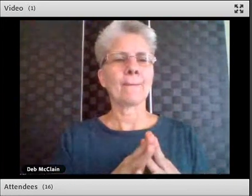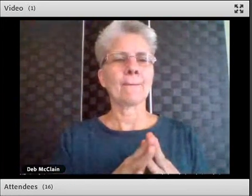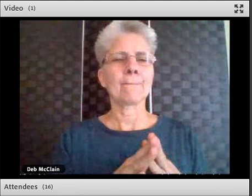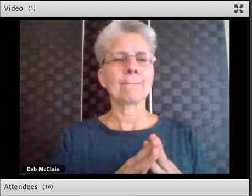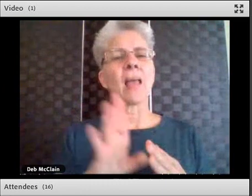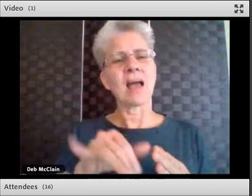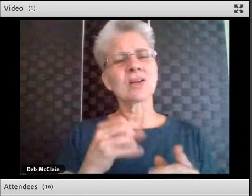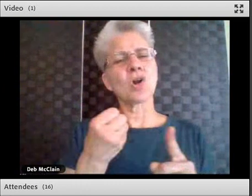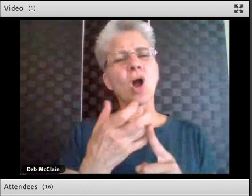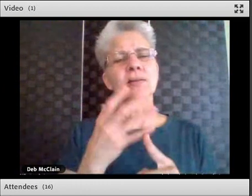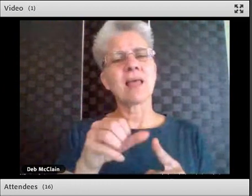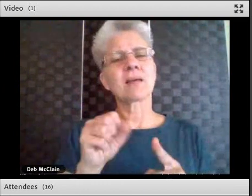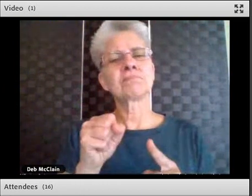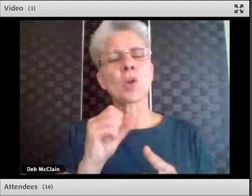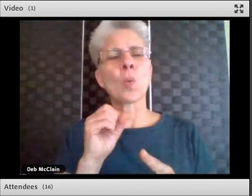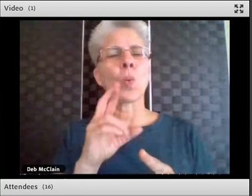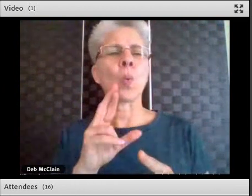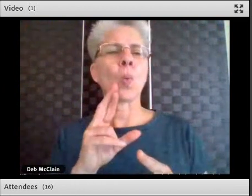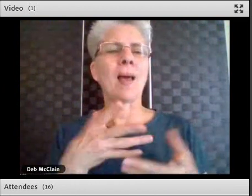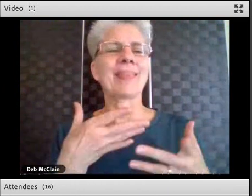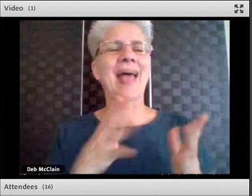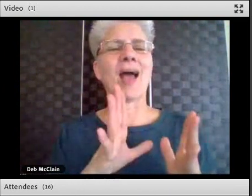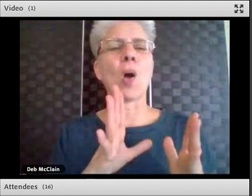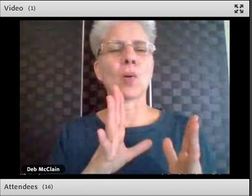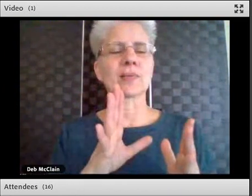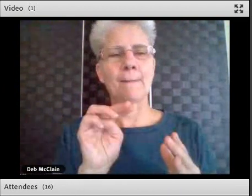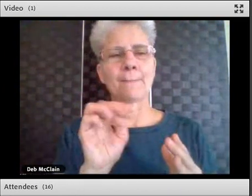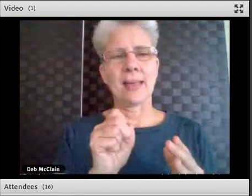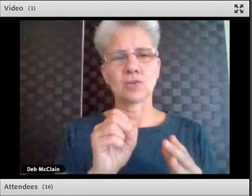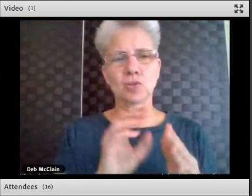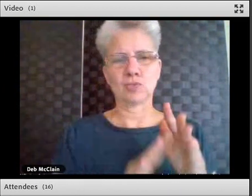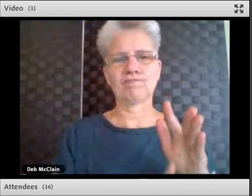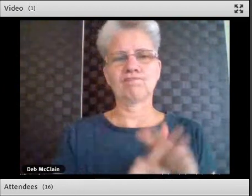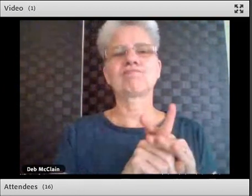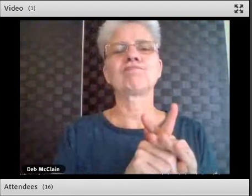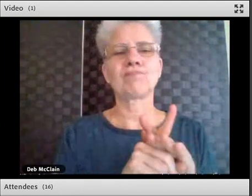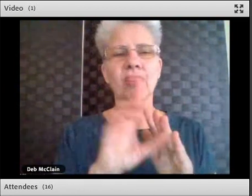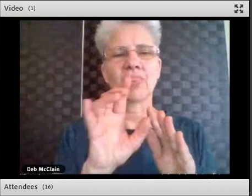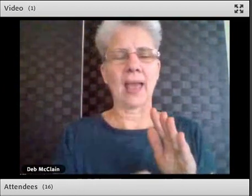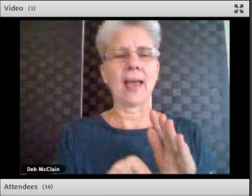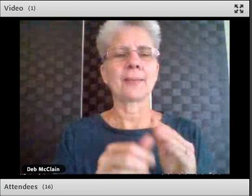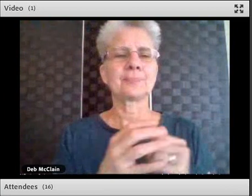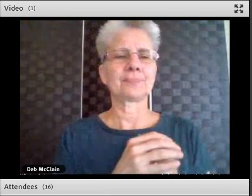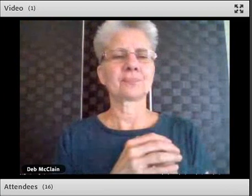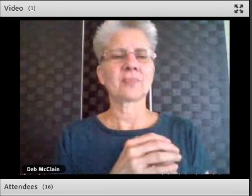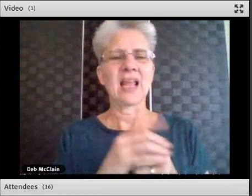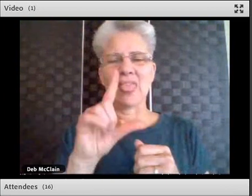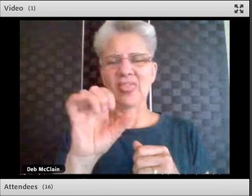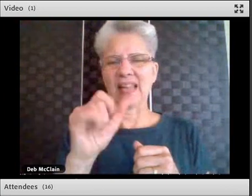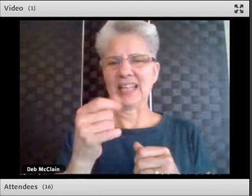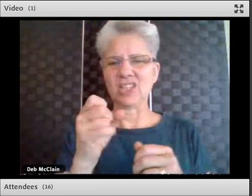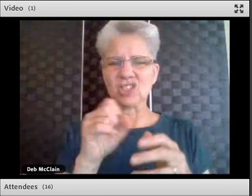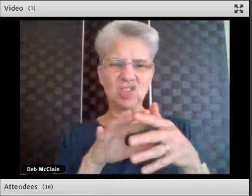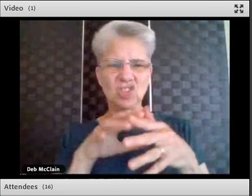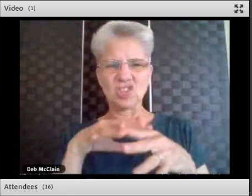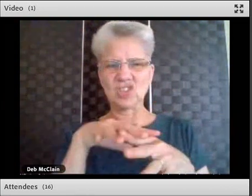yeah, I would say that's what causes, or that's what allows MS to manifest itself, are these lesions.